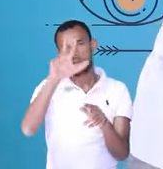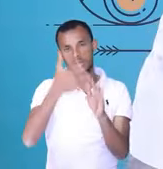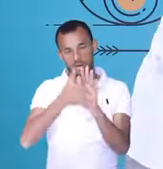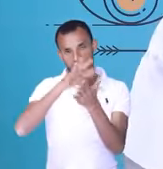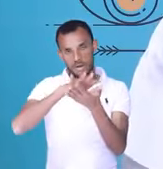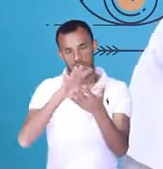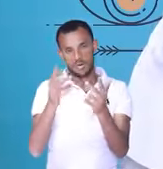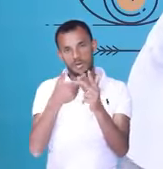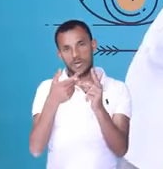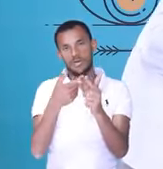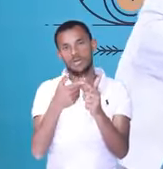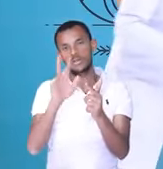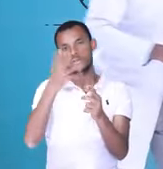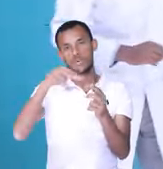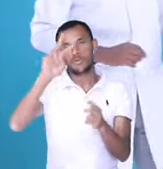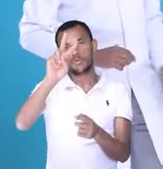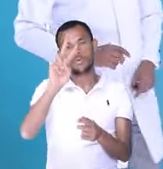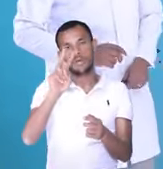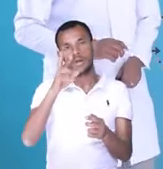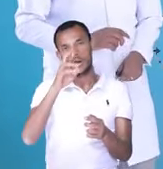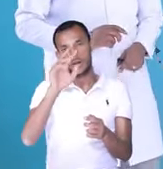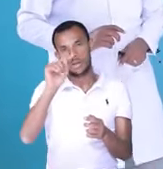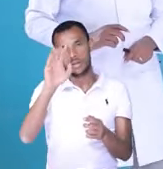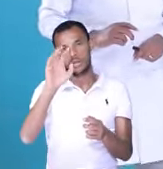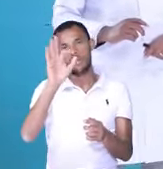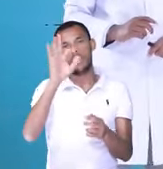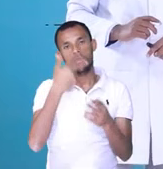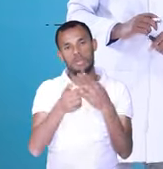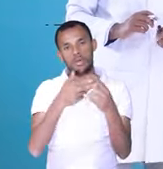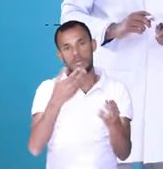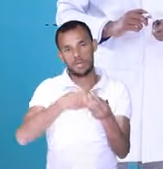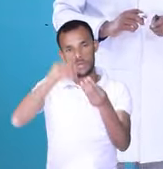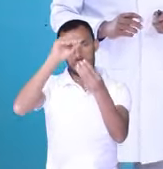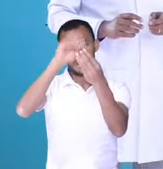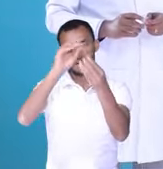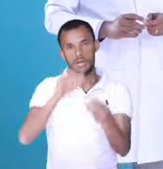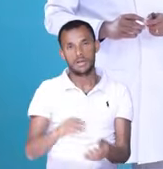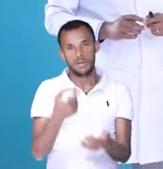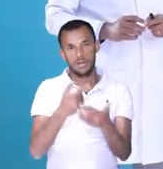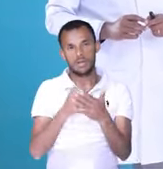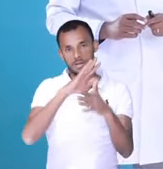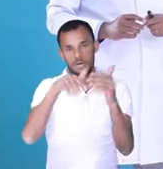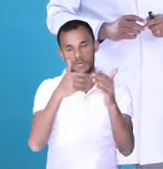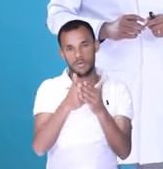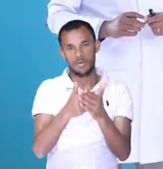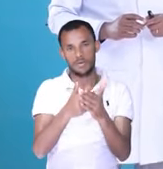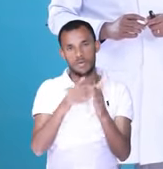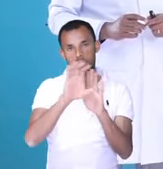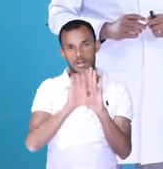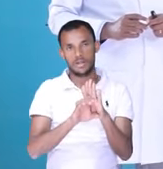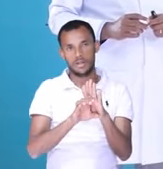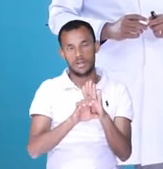tripled for second order, 3 to the power of 2, rate is 9 times increases. This is all about